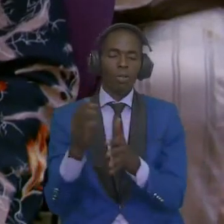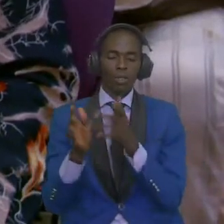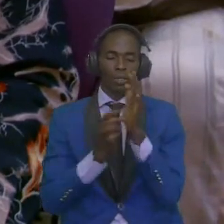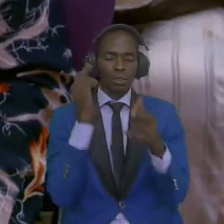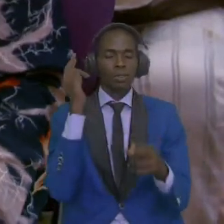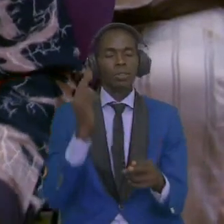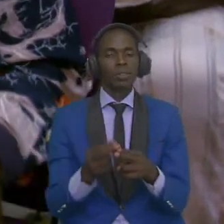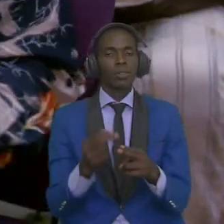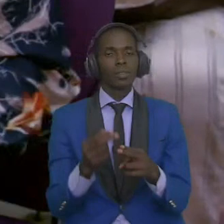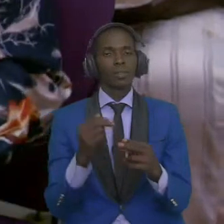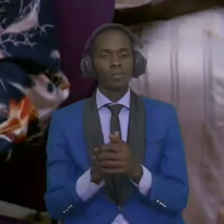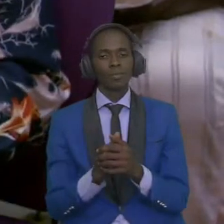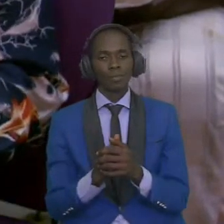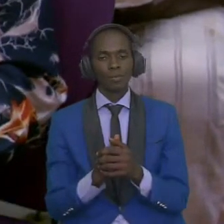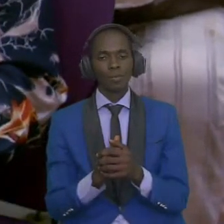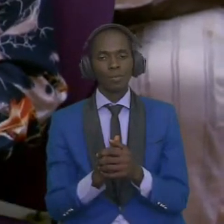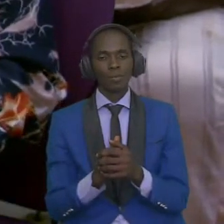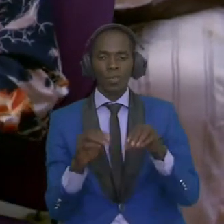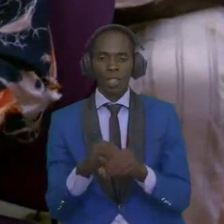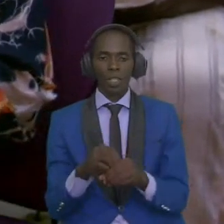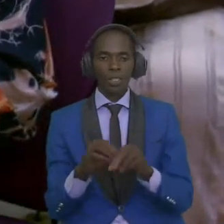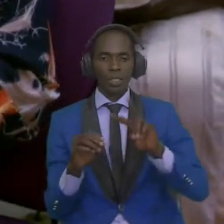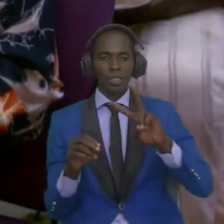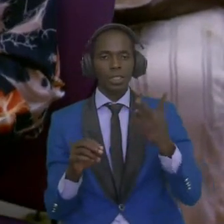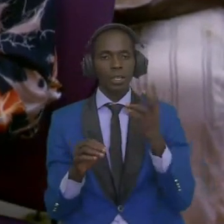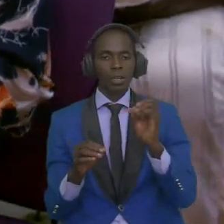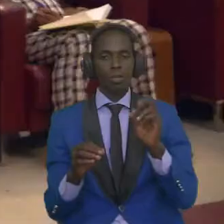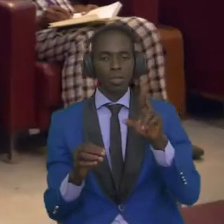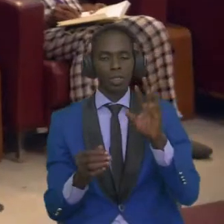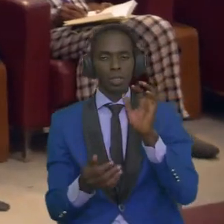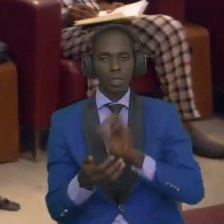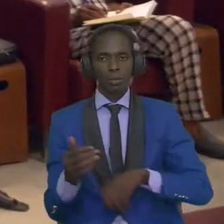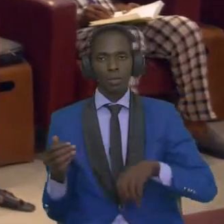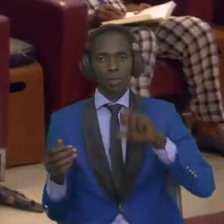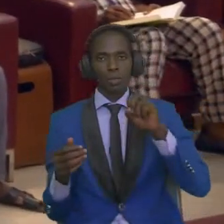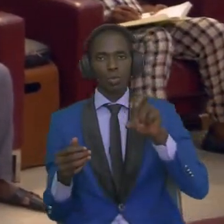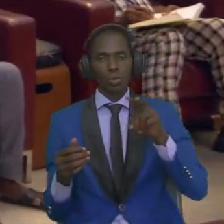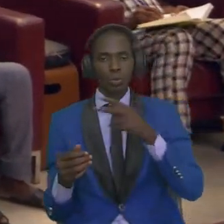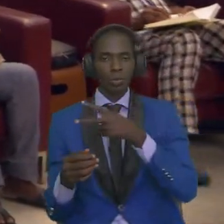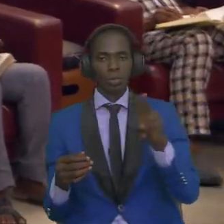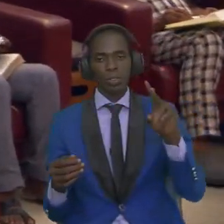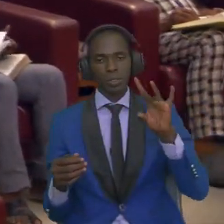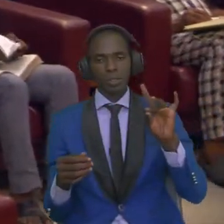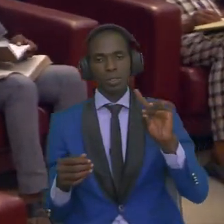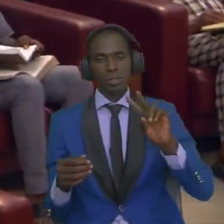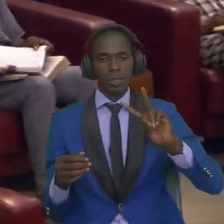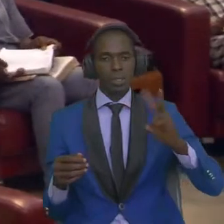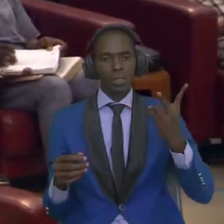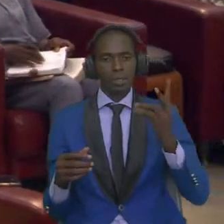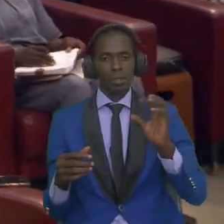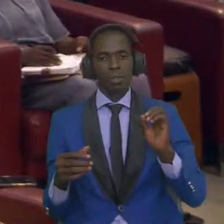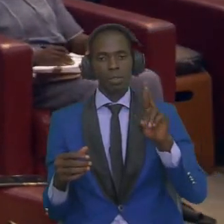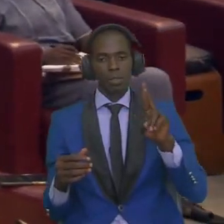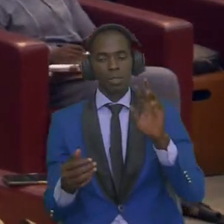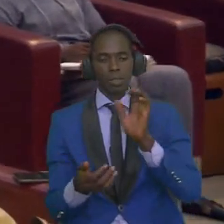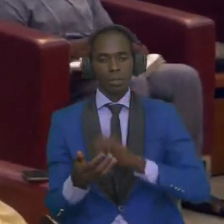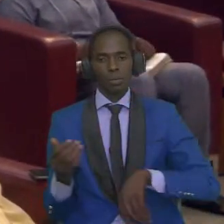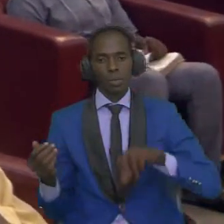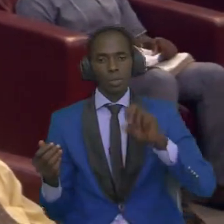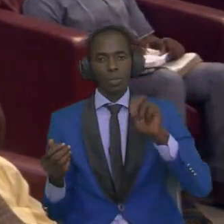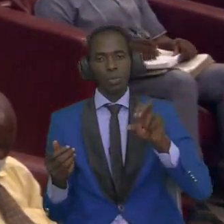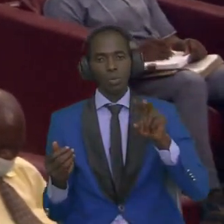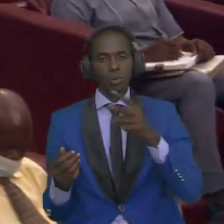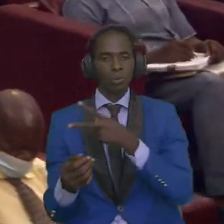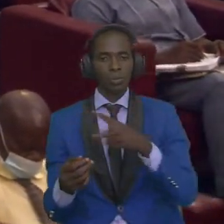name. Look at 2 Corinthians chapter 12, verse 8. 2 Corinthians